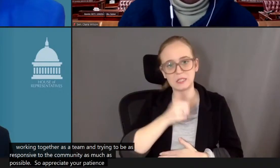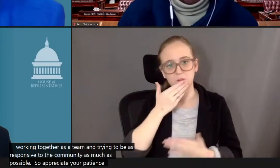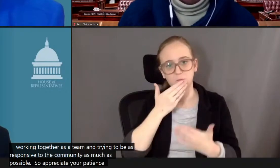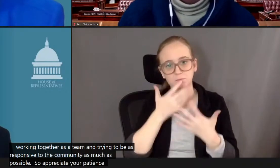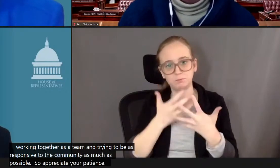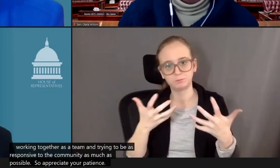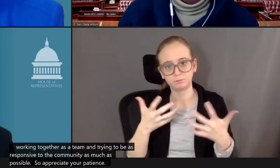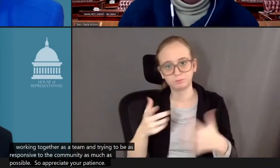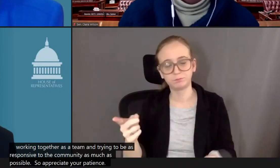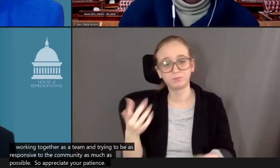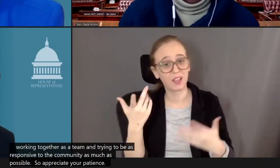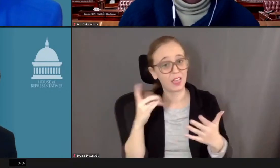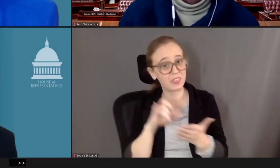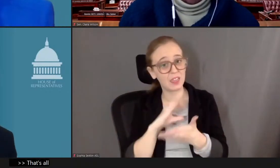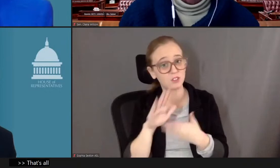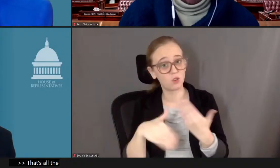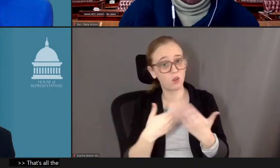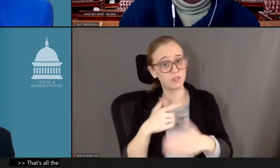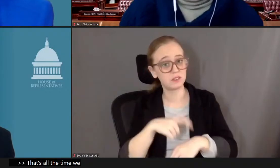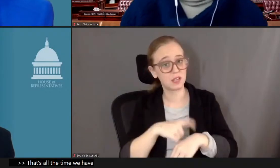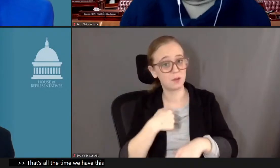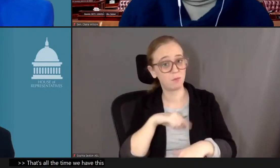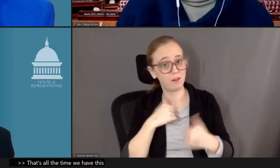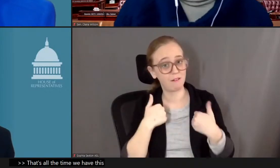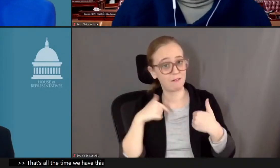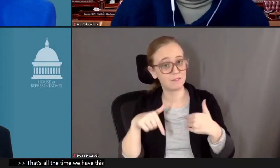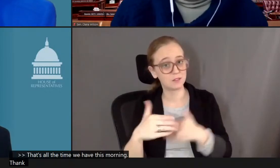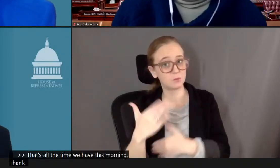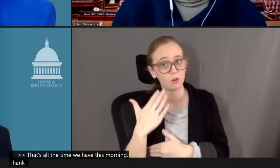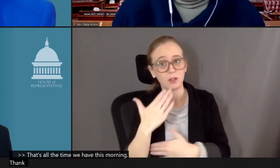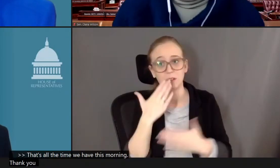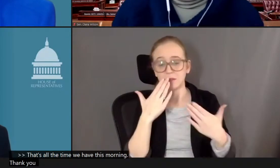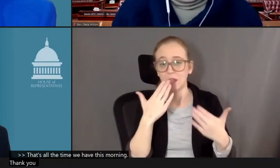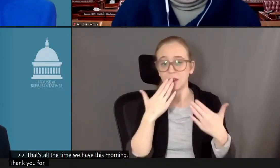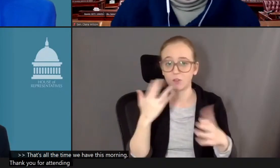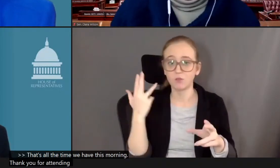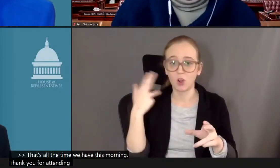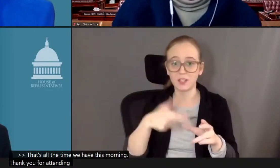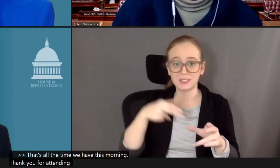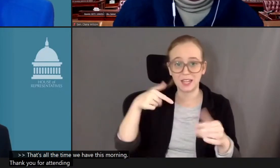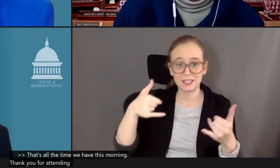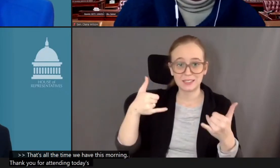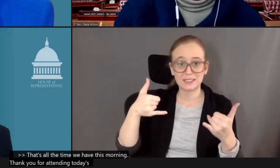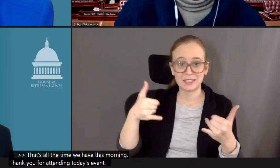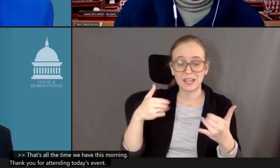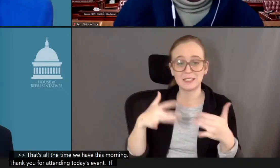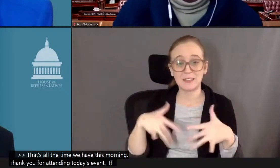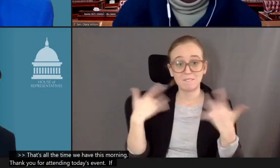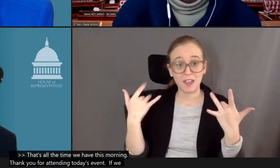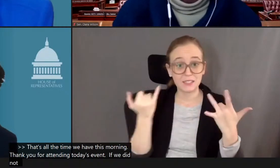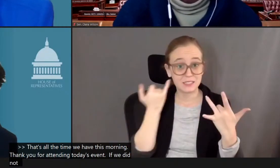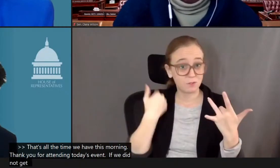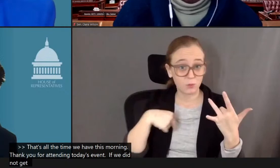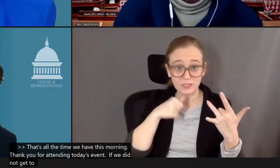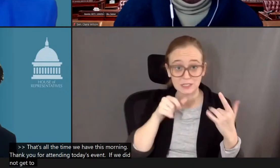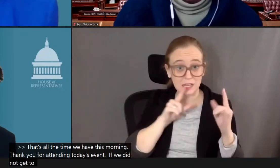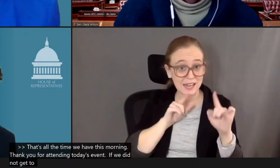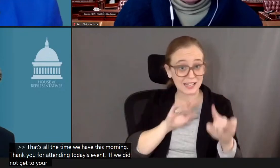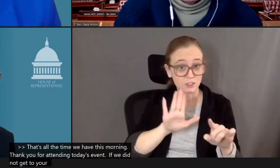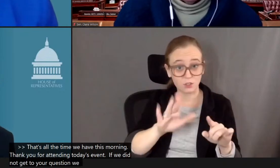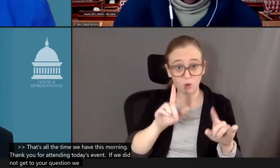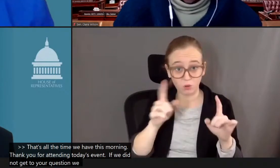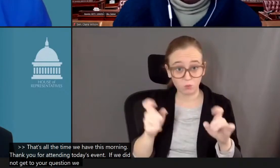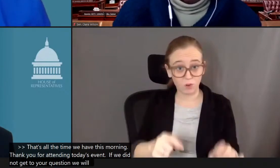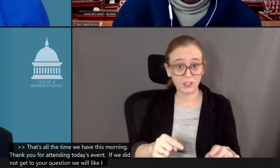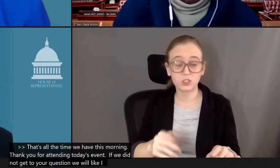That's all the time we have this morning. Thank you for attending today's event. If we did not get to your question, we will, like I said,